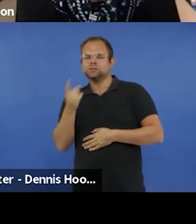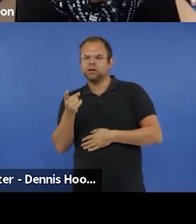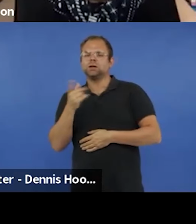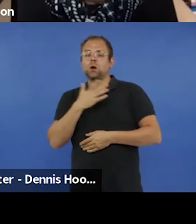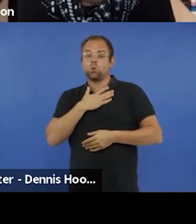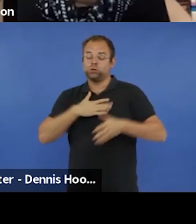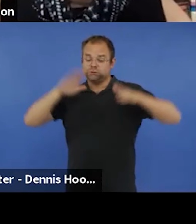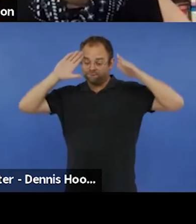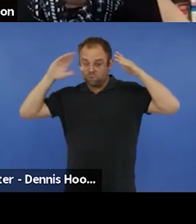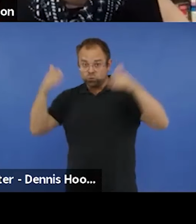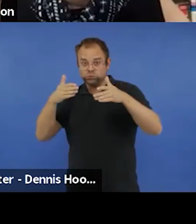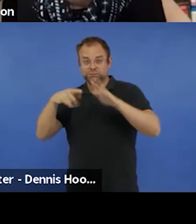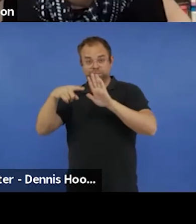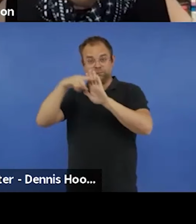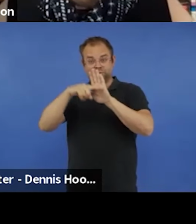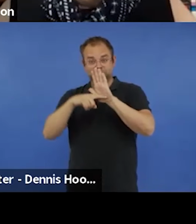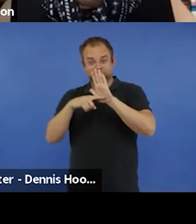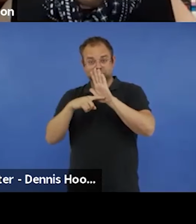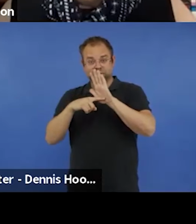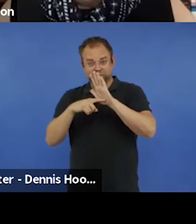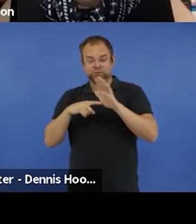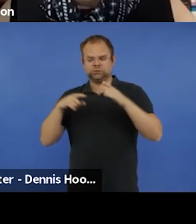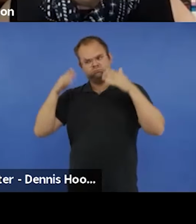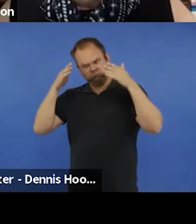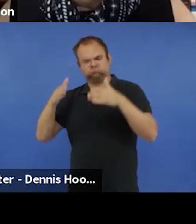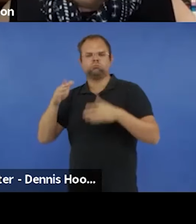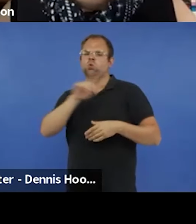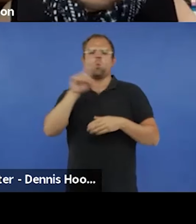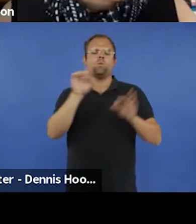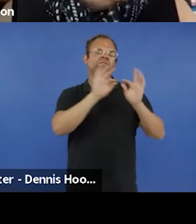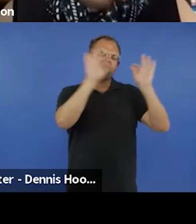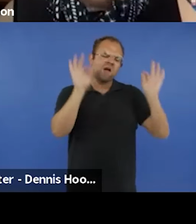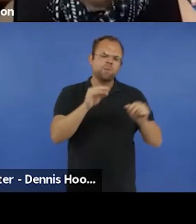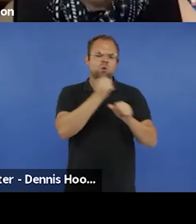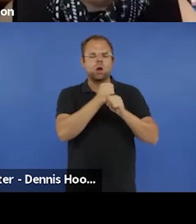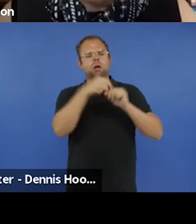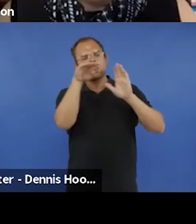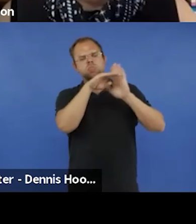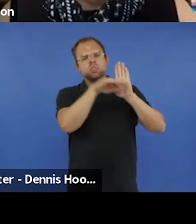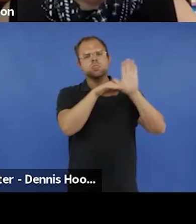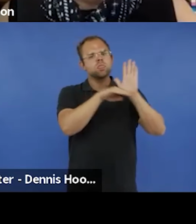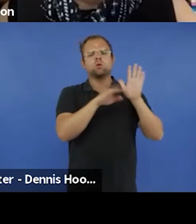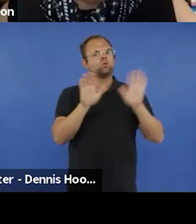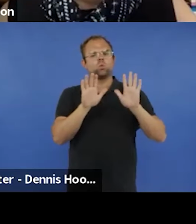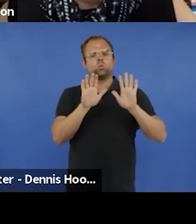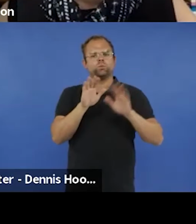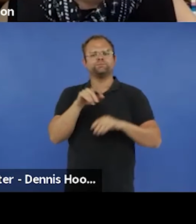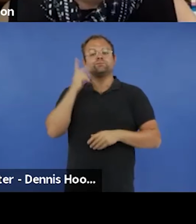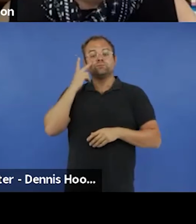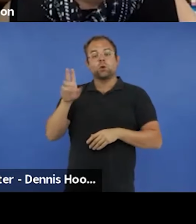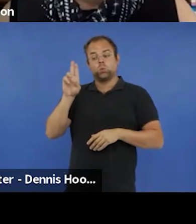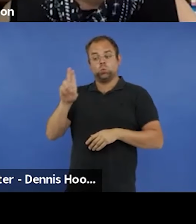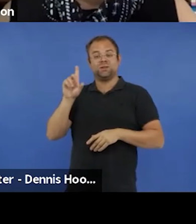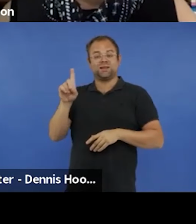Not to you see UDL as a sort of checklist of forms and tick boxes, but rather looking at it as a sort of set of key